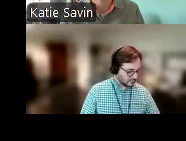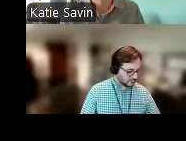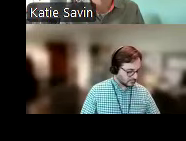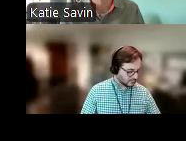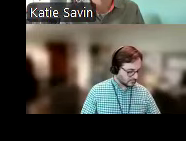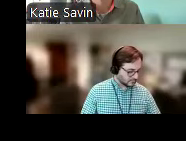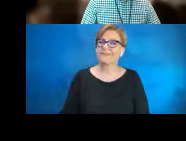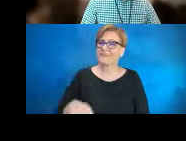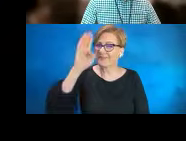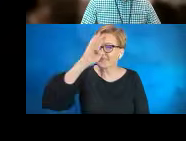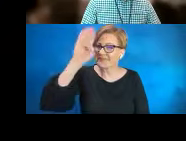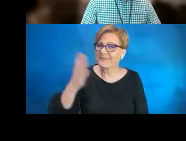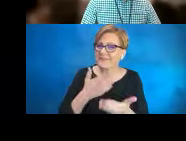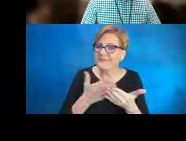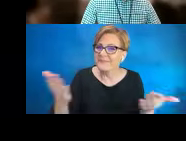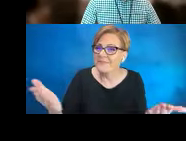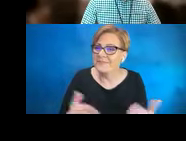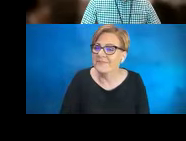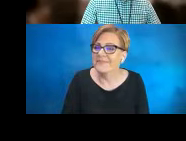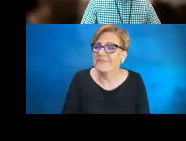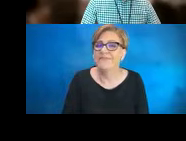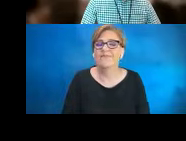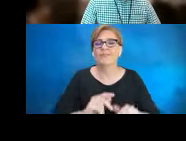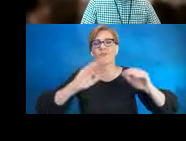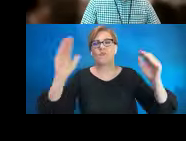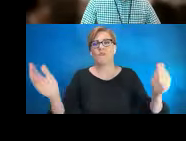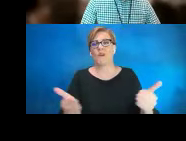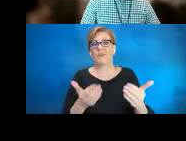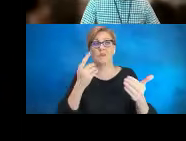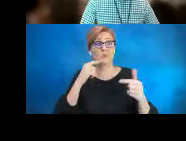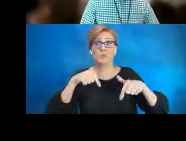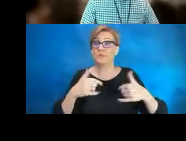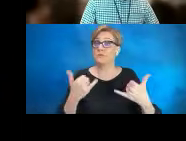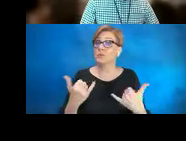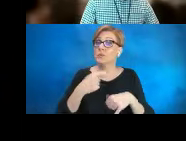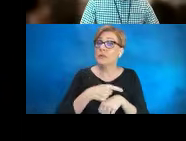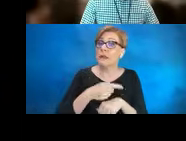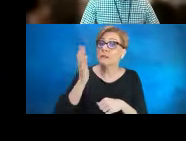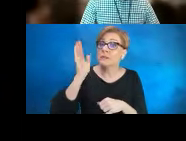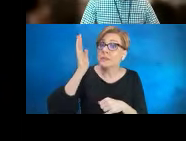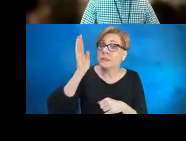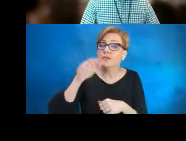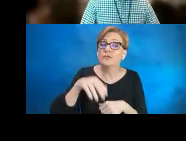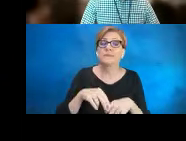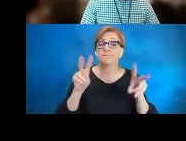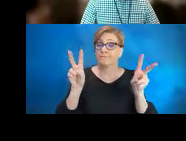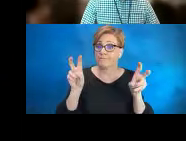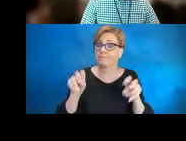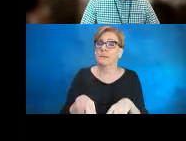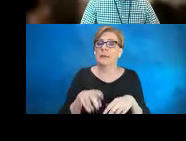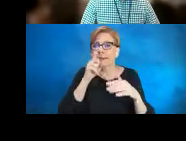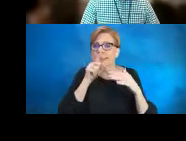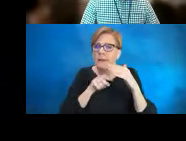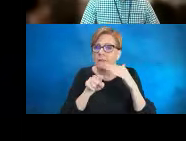Hello, everyone, and welcome to today's webinar presentation entitled Navigating the Social